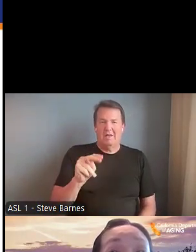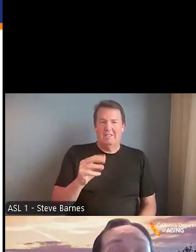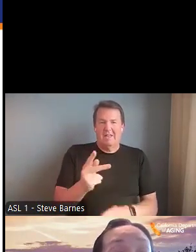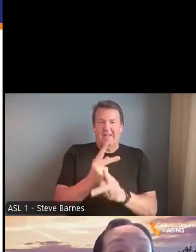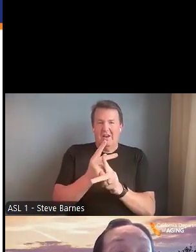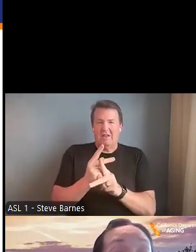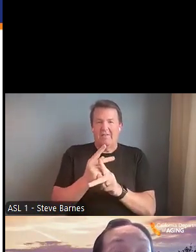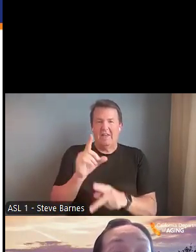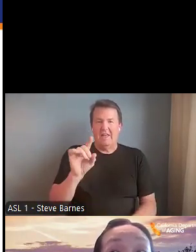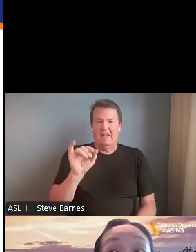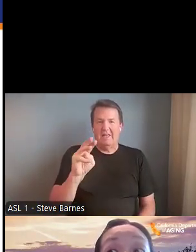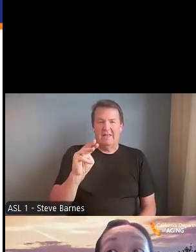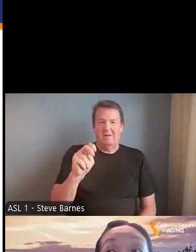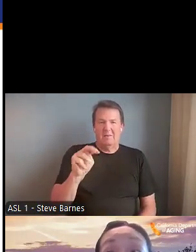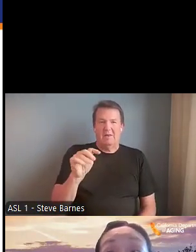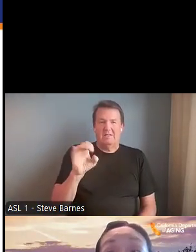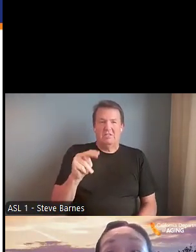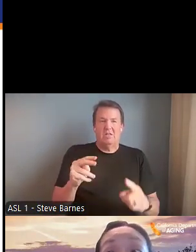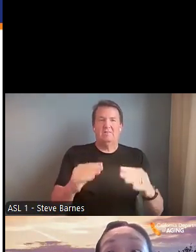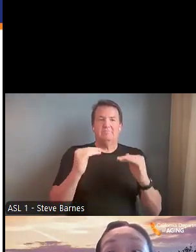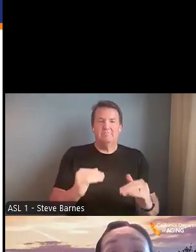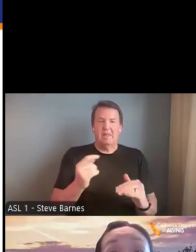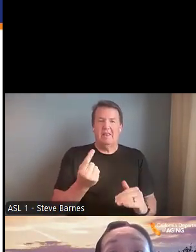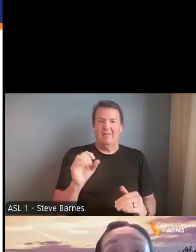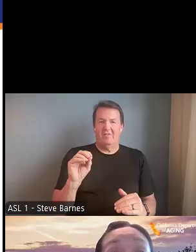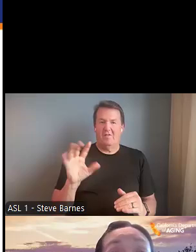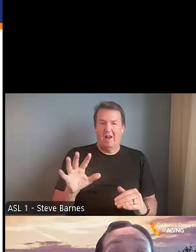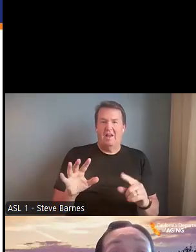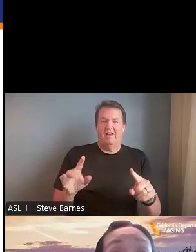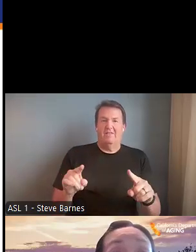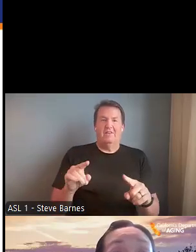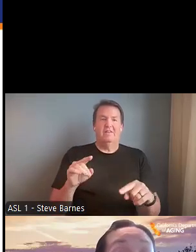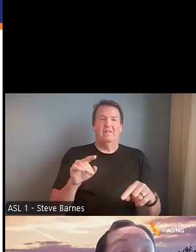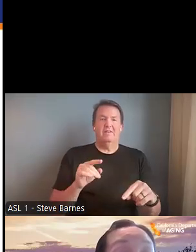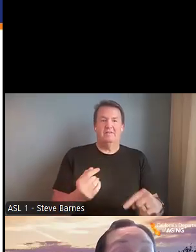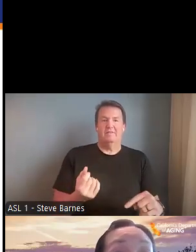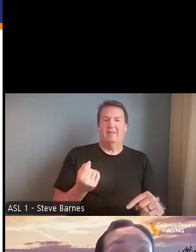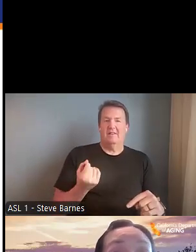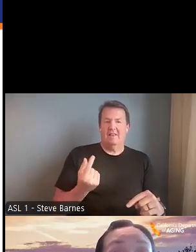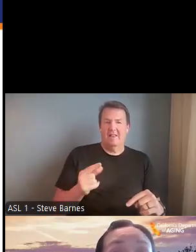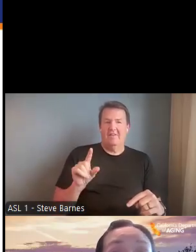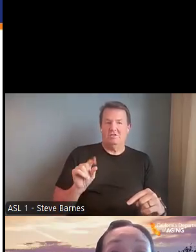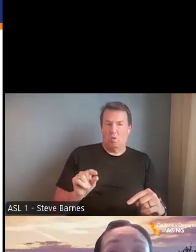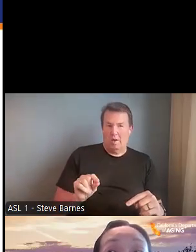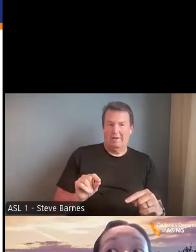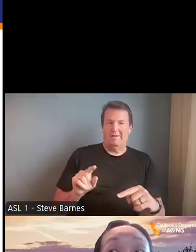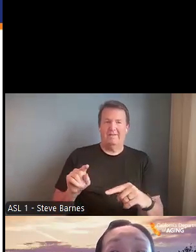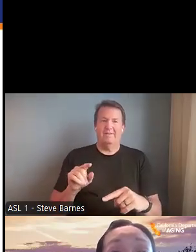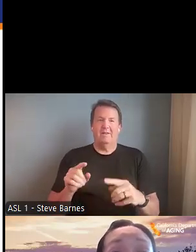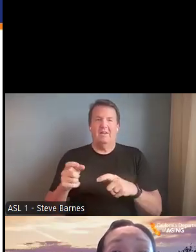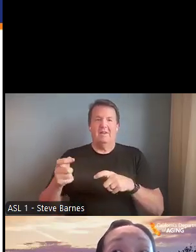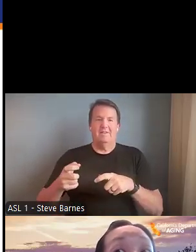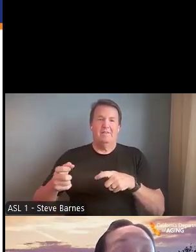Disability Lived Experience Advisory Board update, followed by the Master Plan for Aging, the midpoint evaluation, and